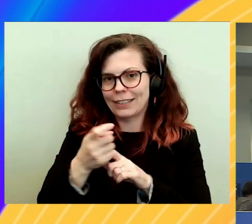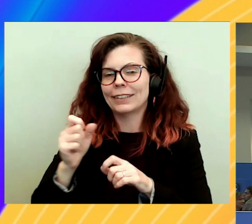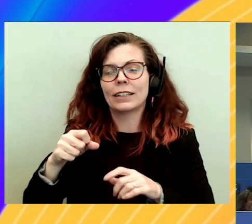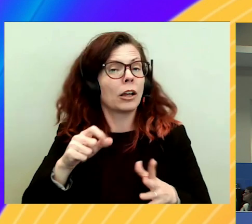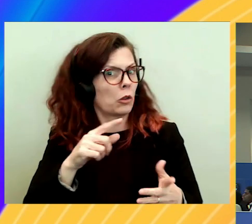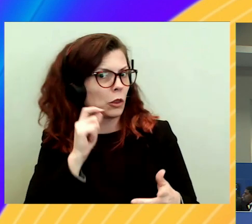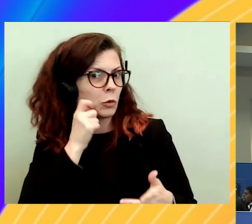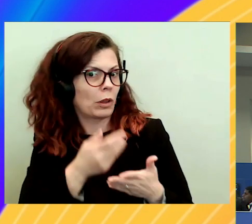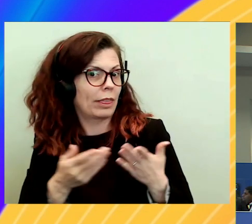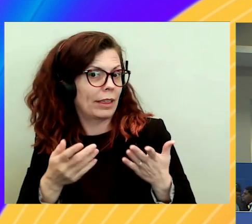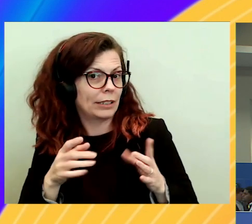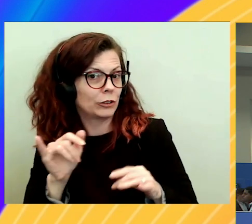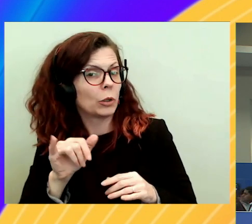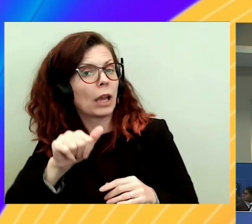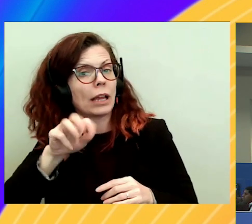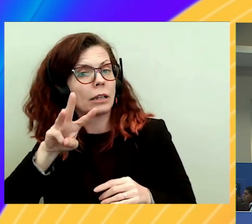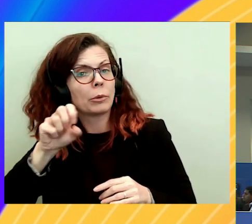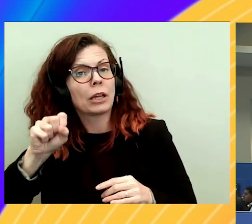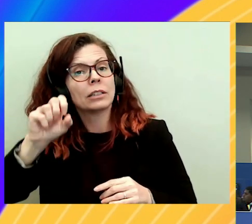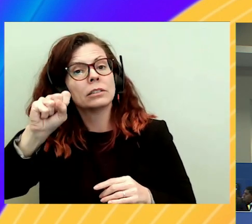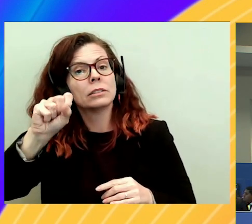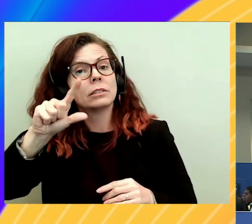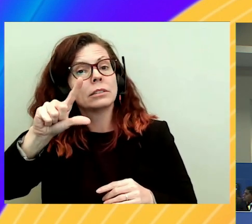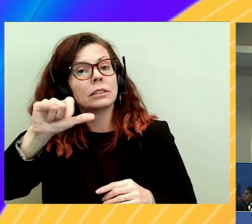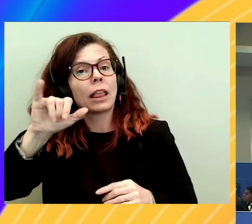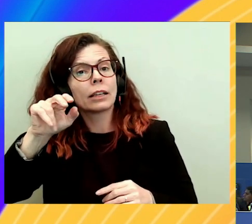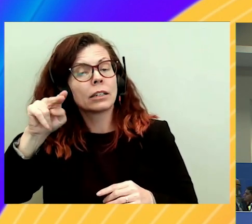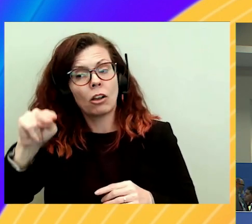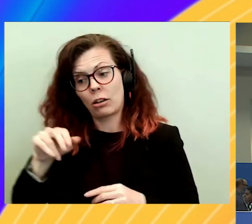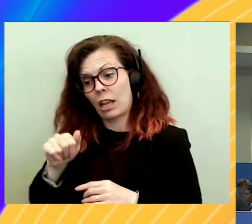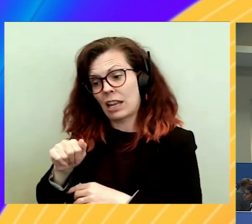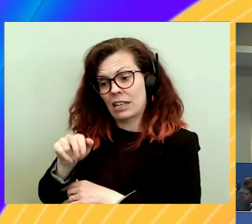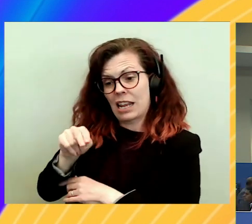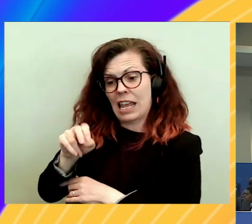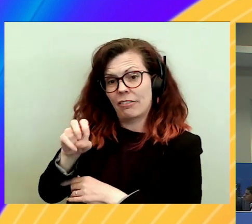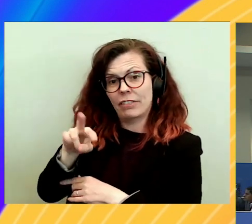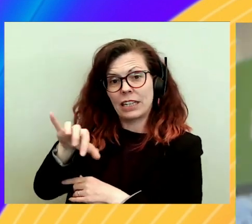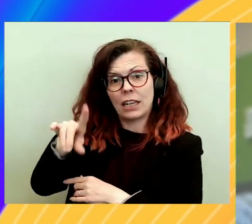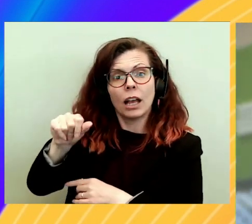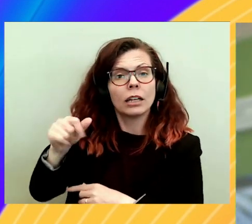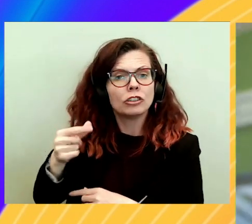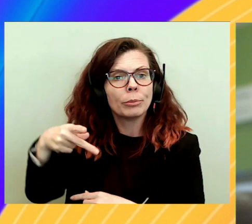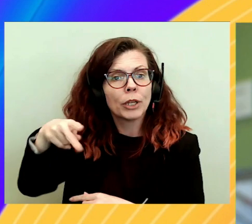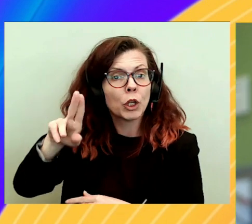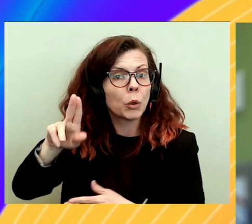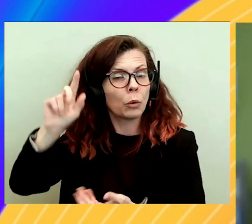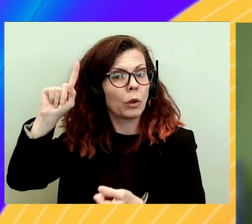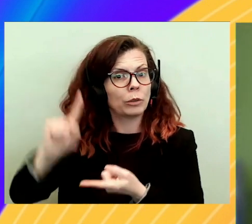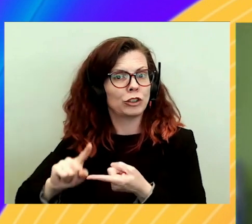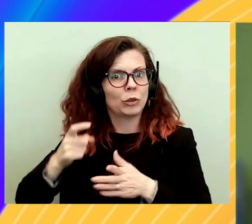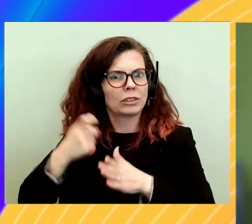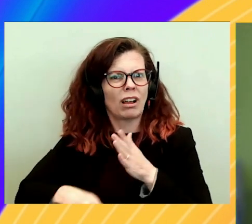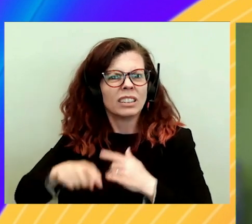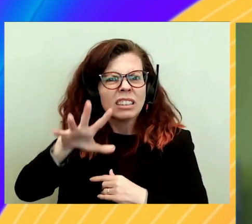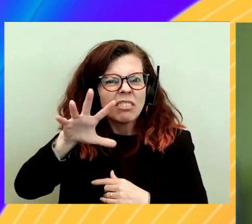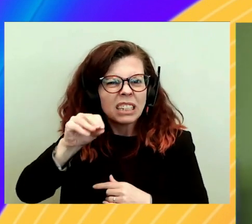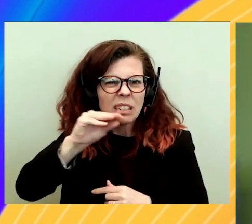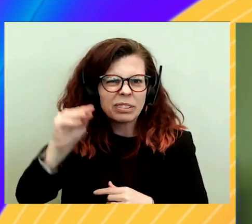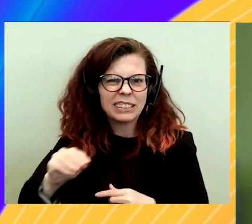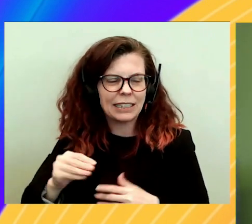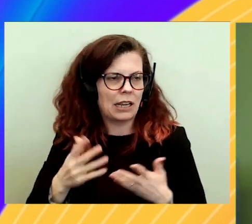using AWS Silicon and NVIDIA GPUs to reduce cost by up to 50%. Yep. Again, I don't know why I memorized that